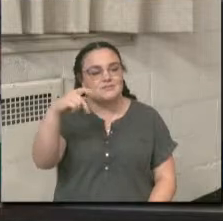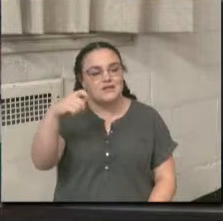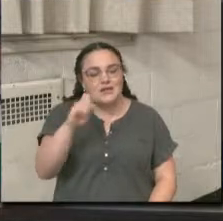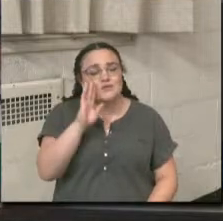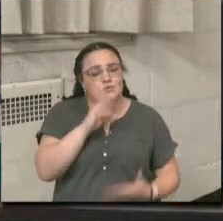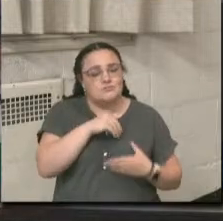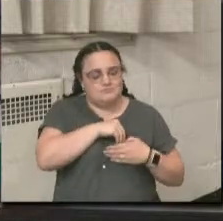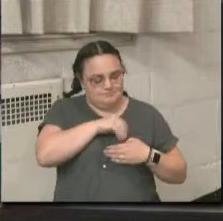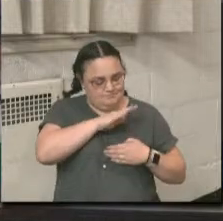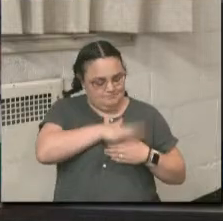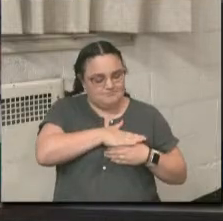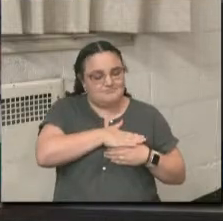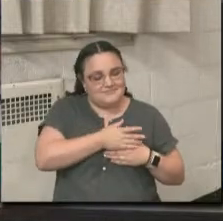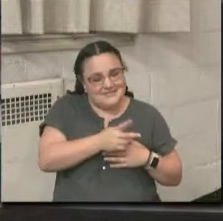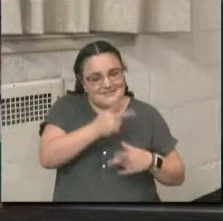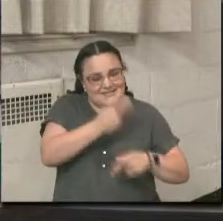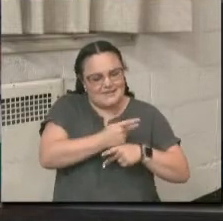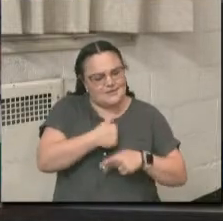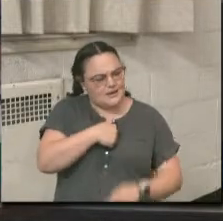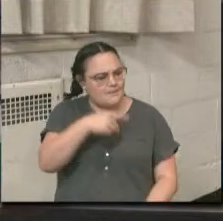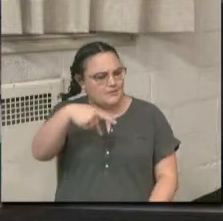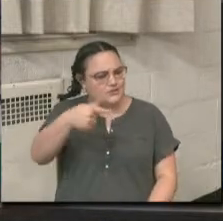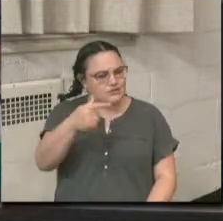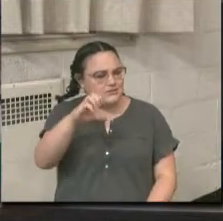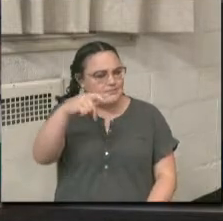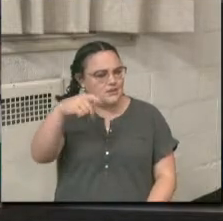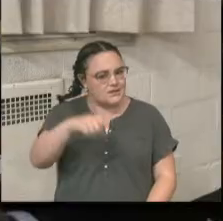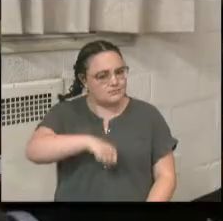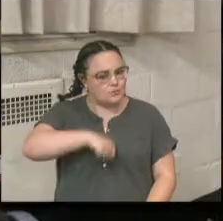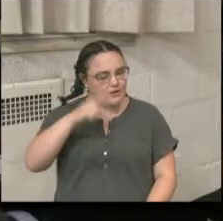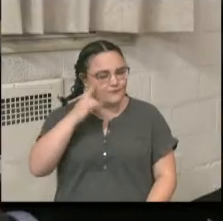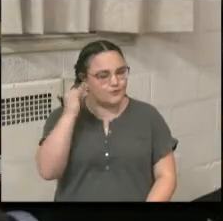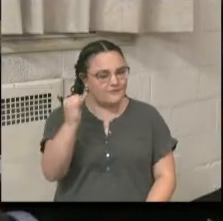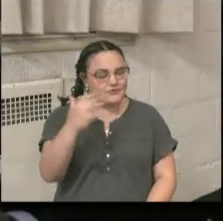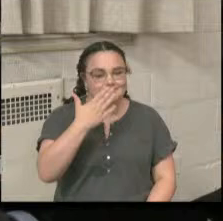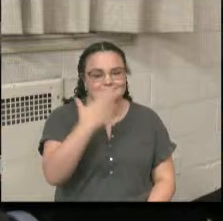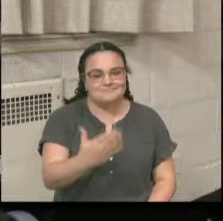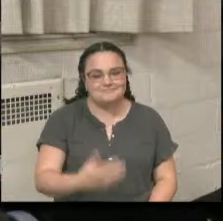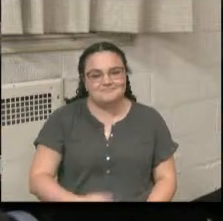and I will always be PGCPS proud. Thank you.